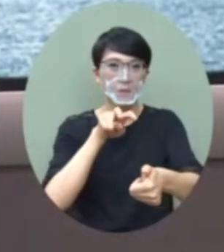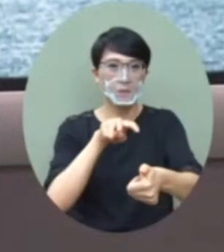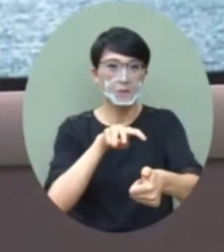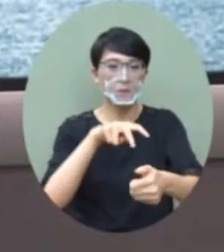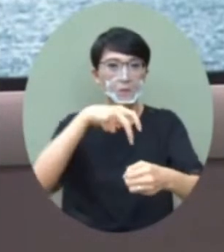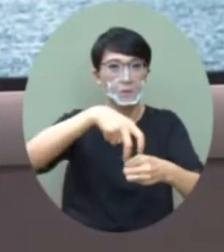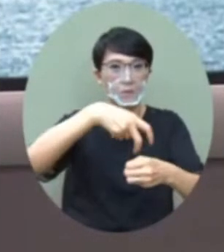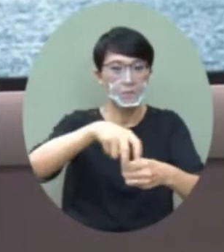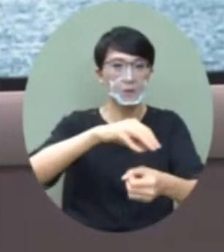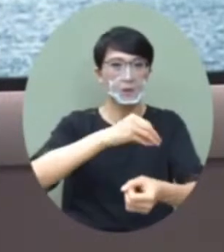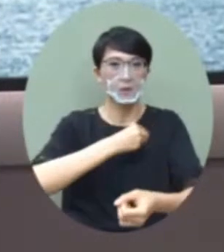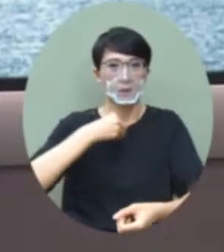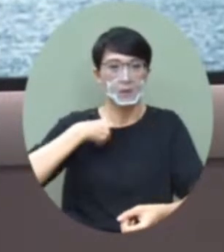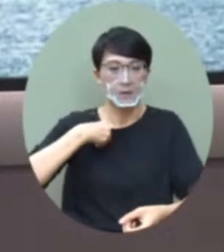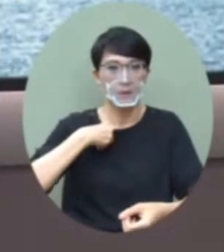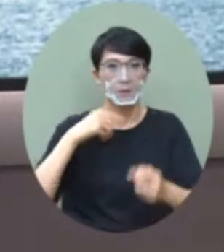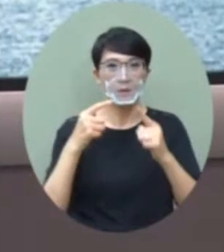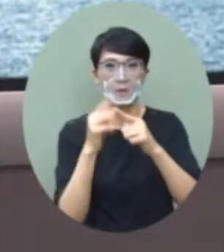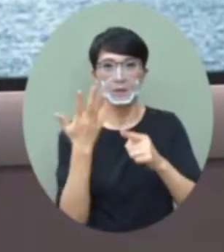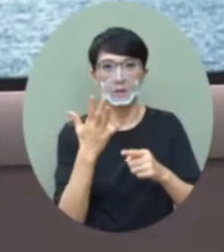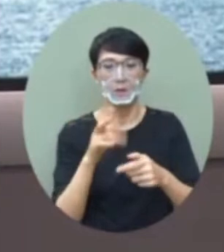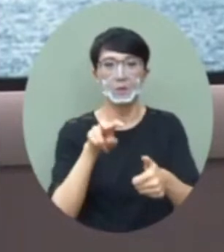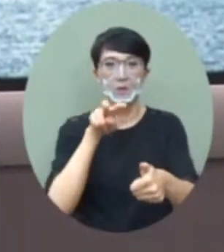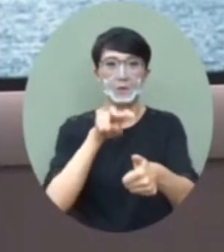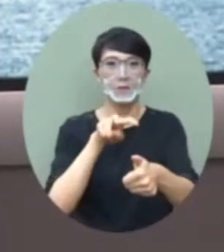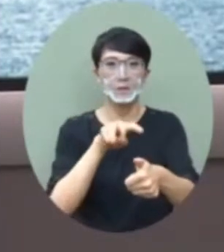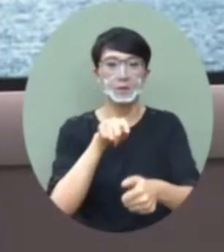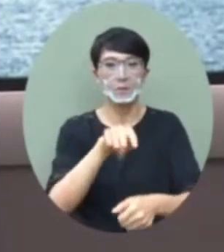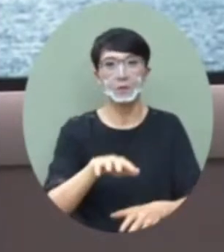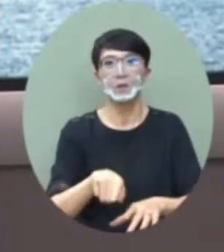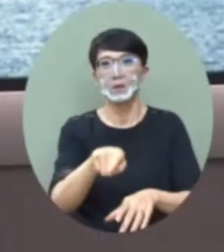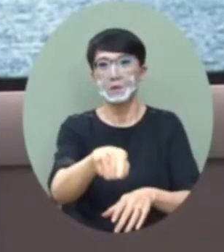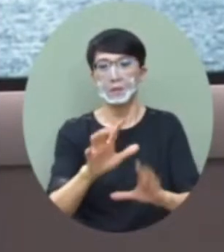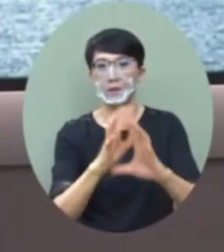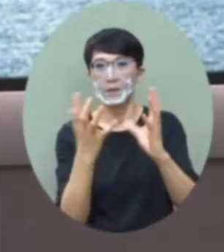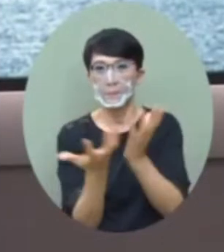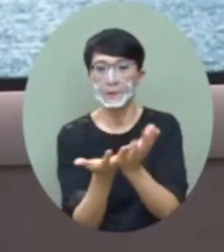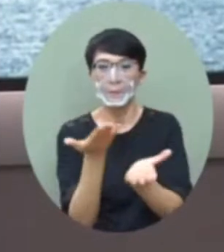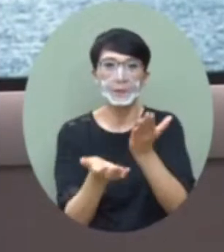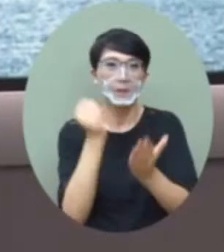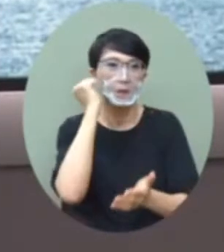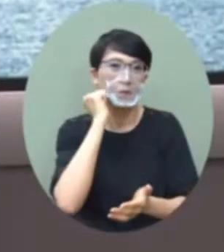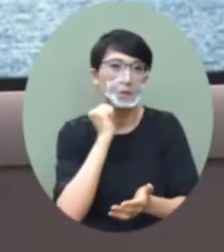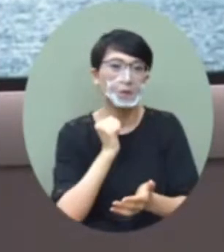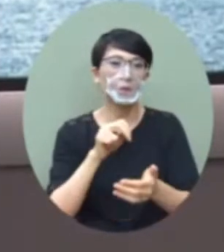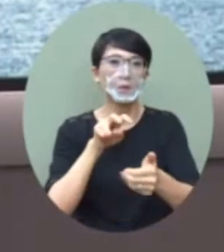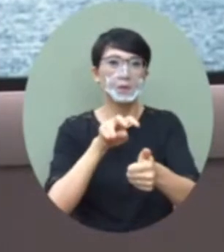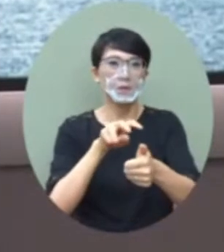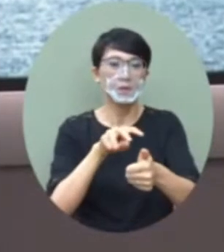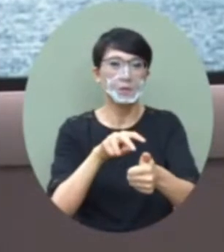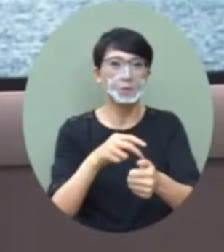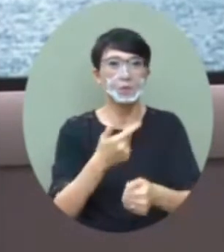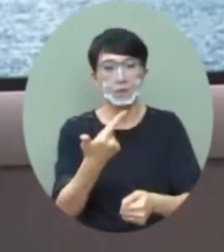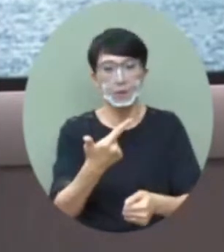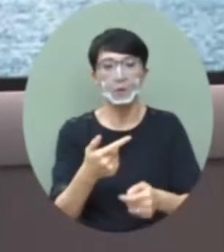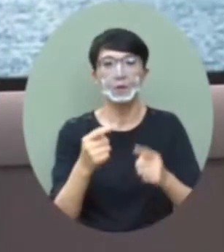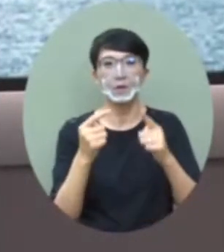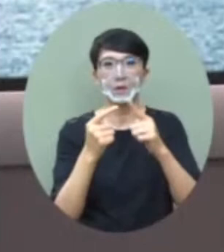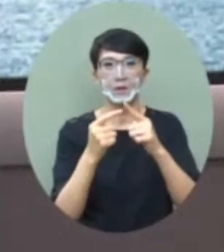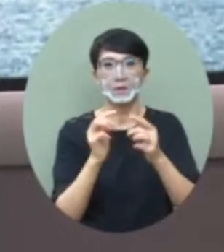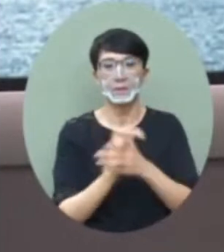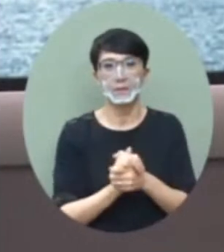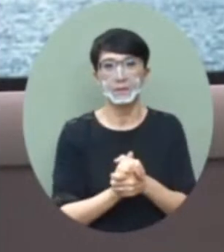are confident that our ability will be greatly boosted with more manpower and capacity, and more beds can